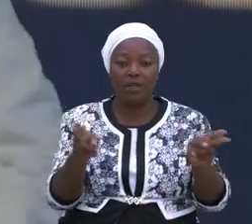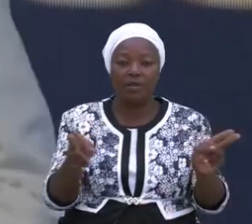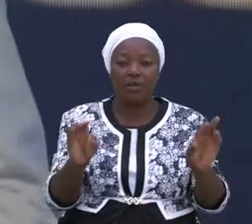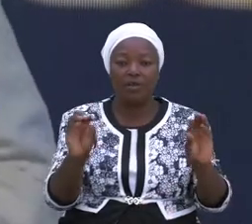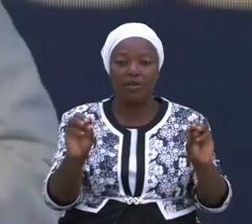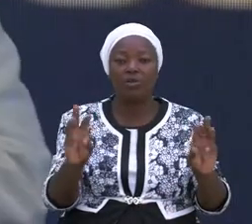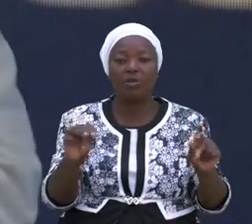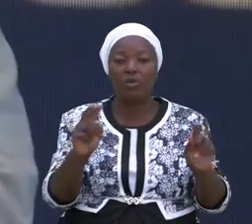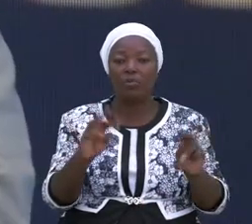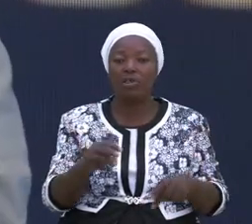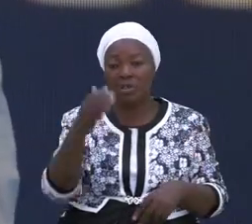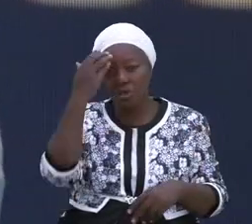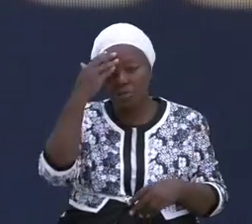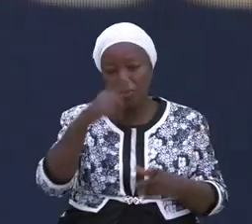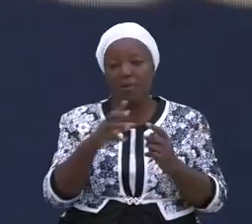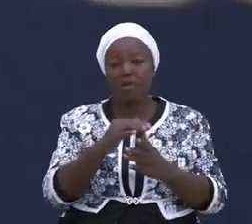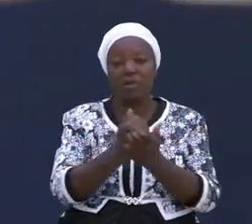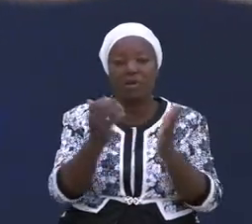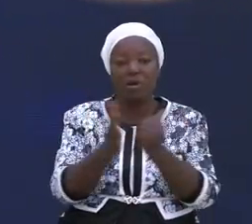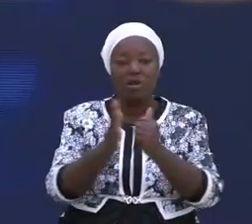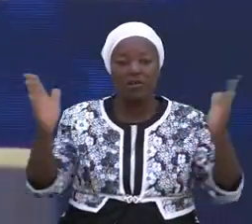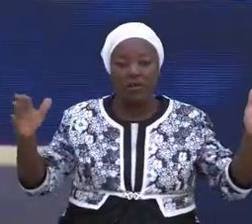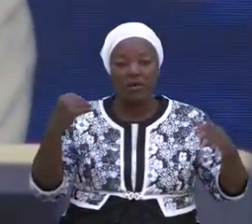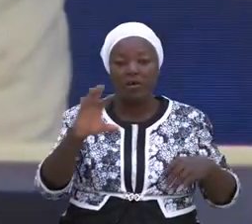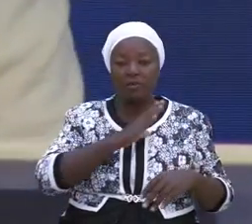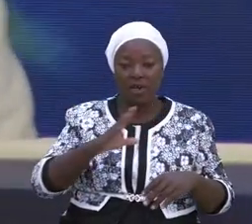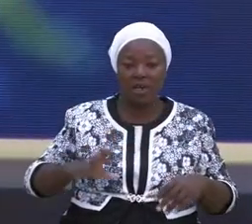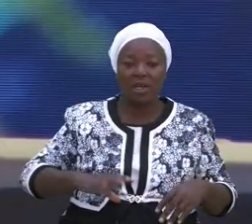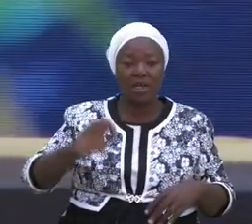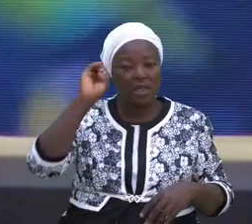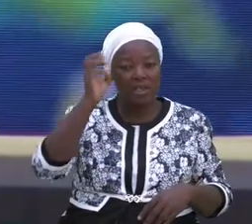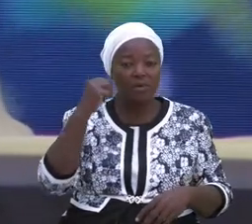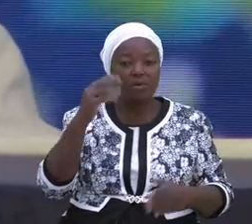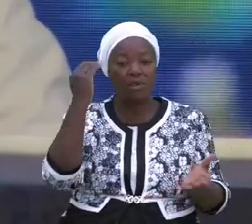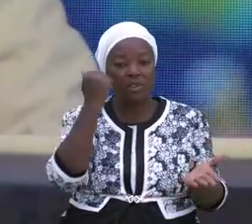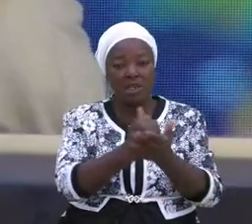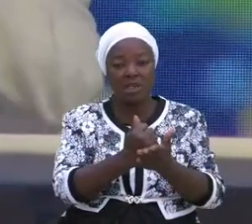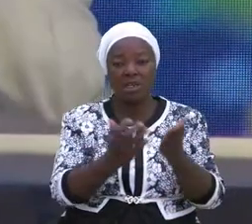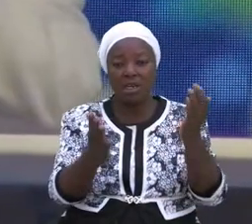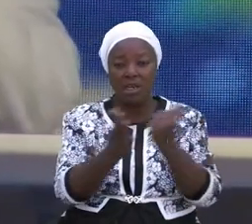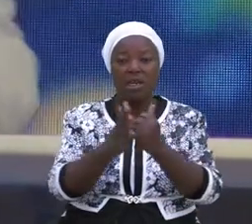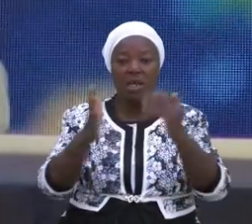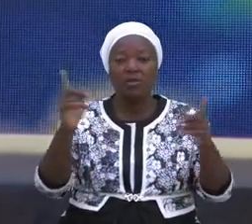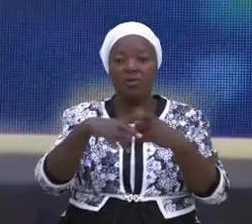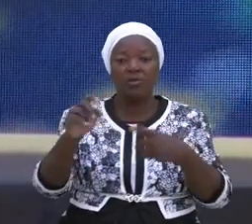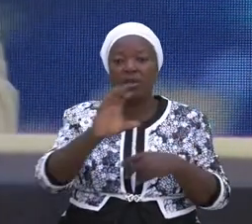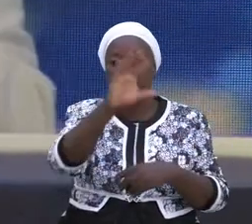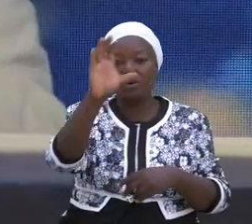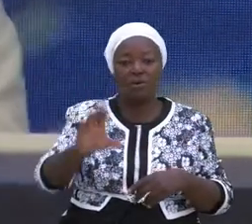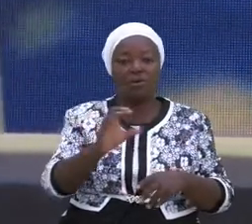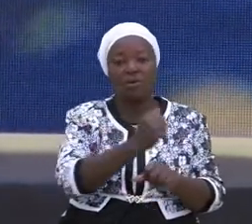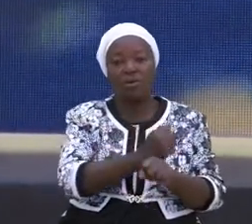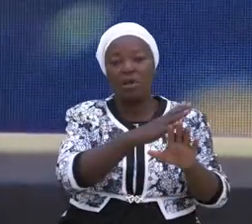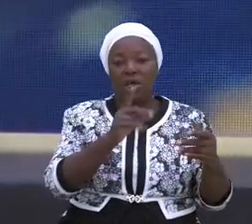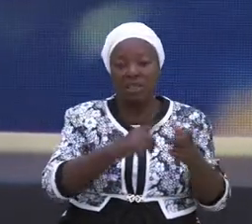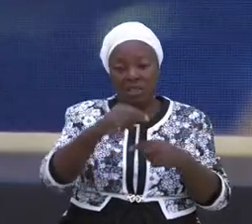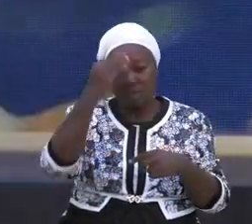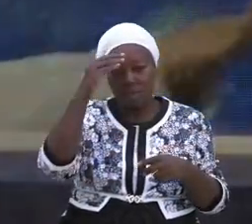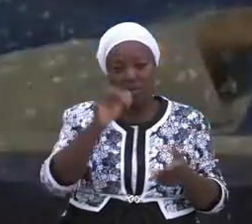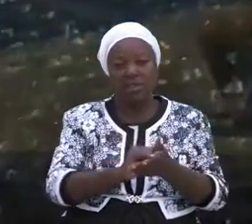the crucifixion of Christ. He was nailed to the cross. He knew about the